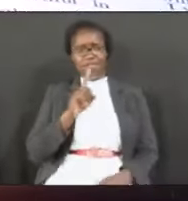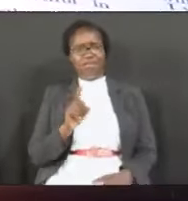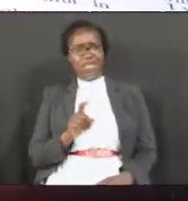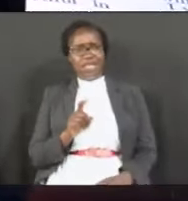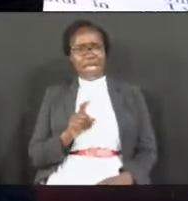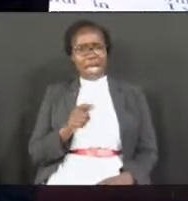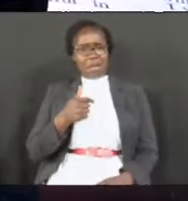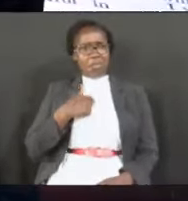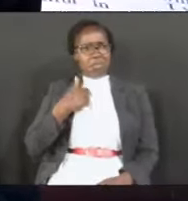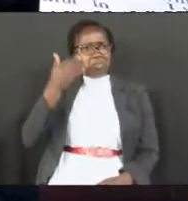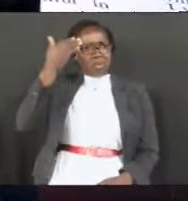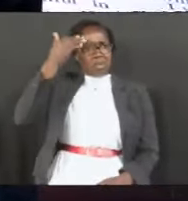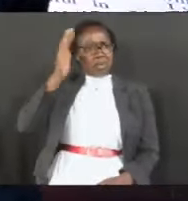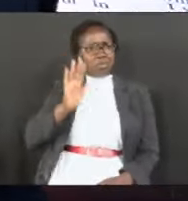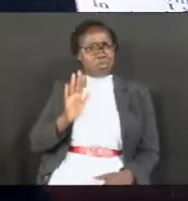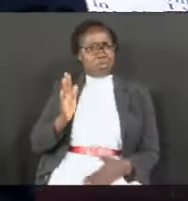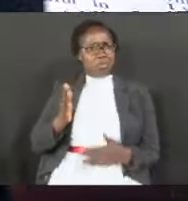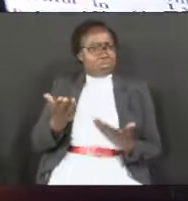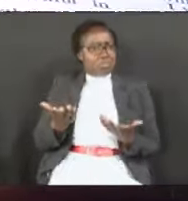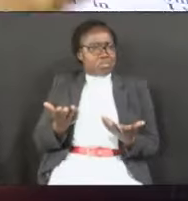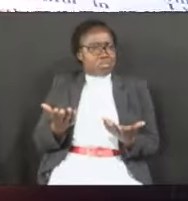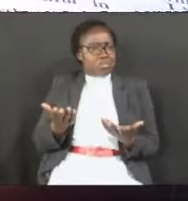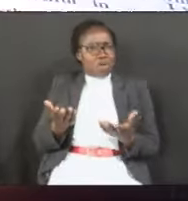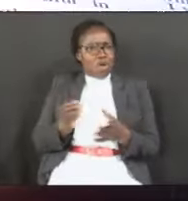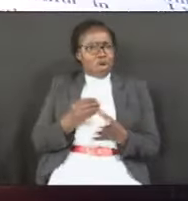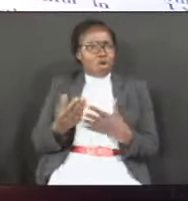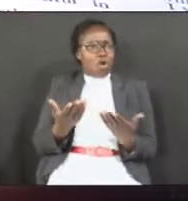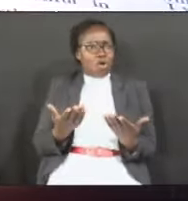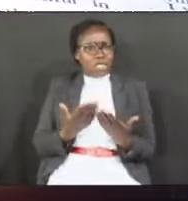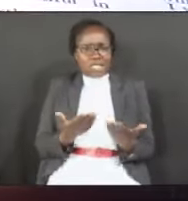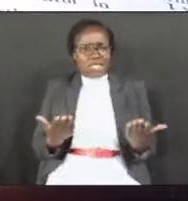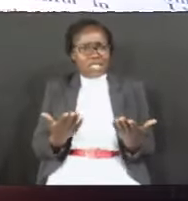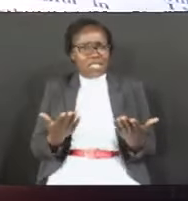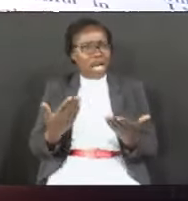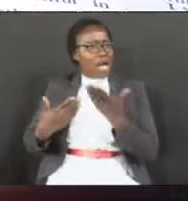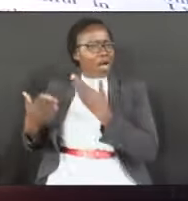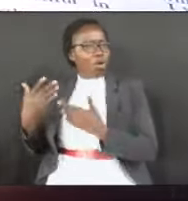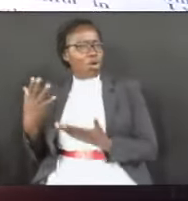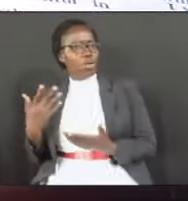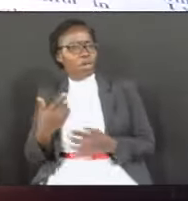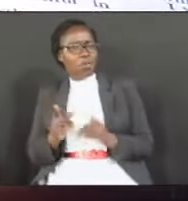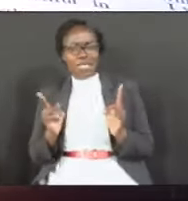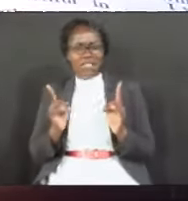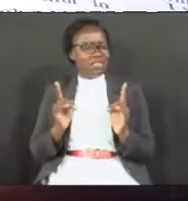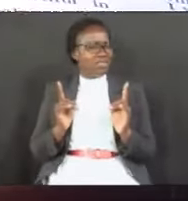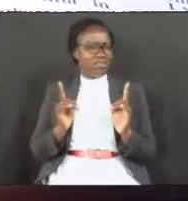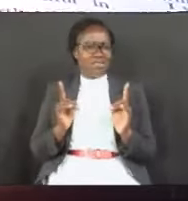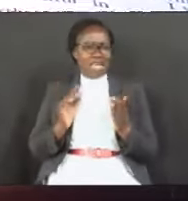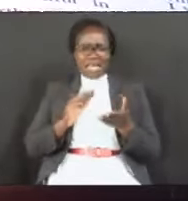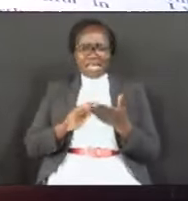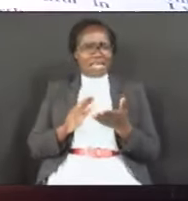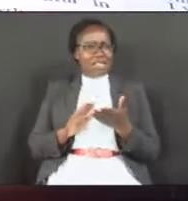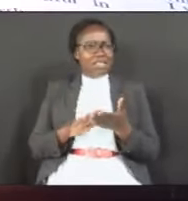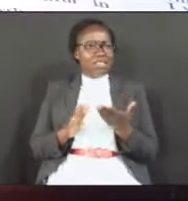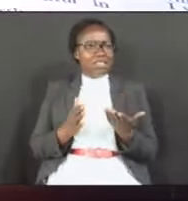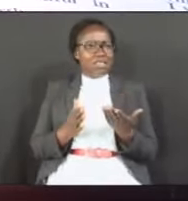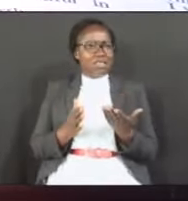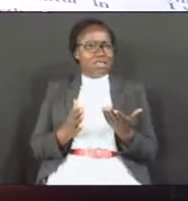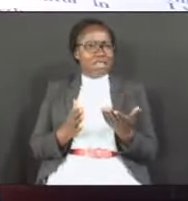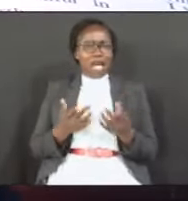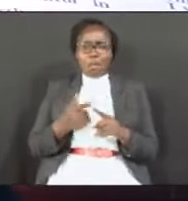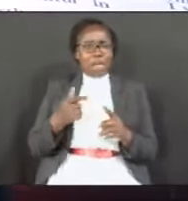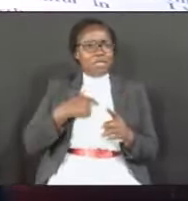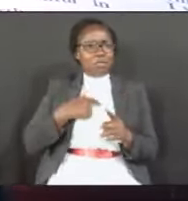I even don't know how to do that thing anymore. All feelings are gone. But even though I would force issues in this thing, biologically, it